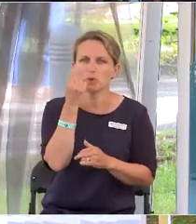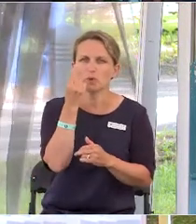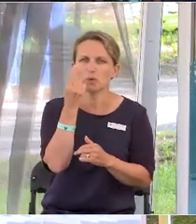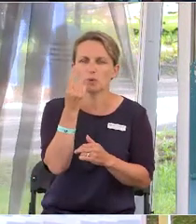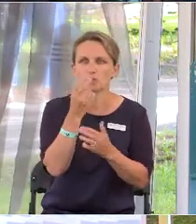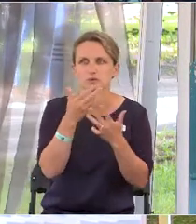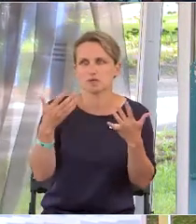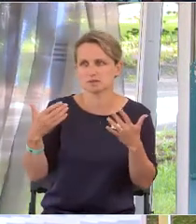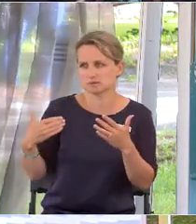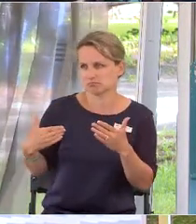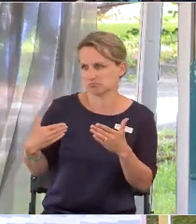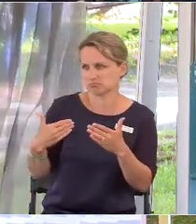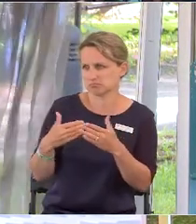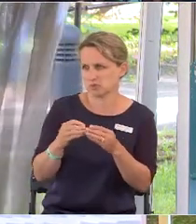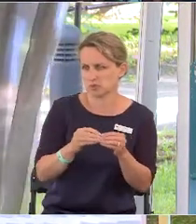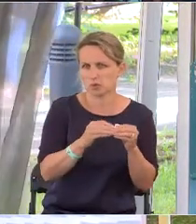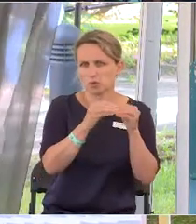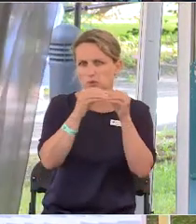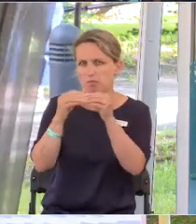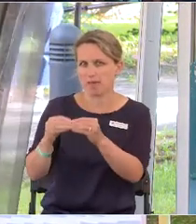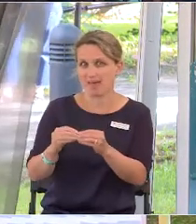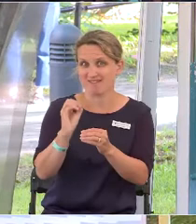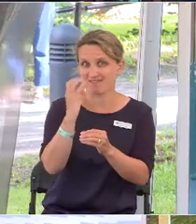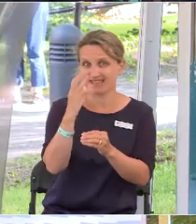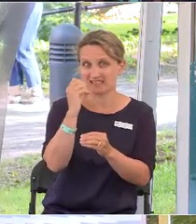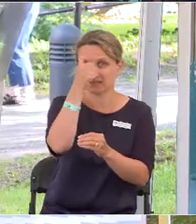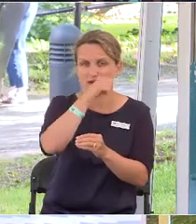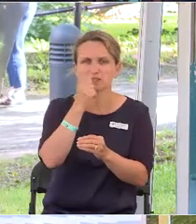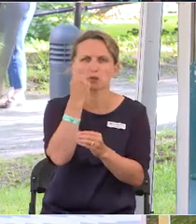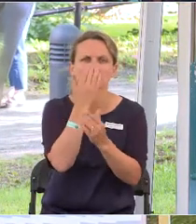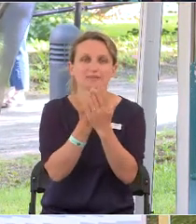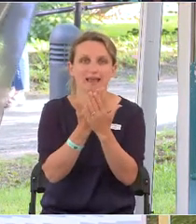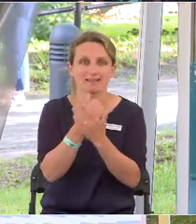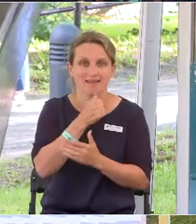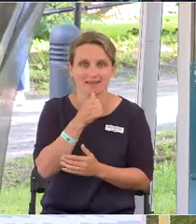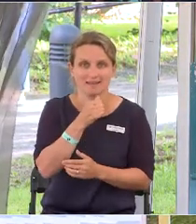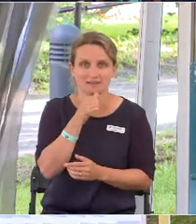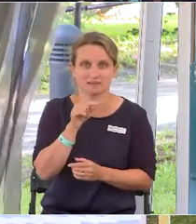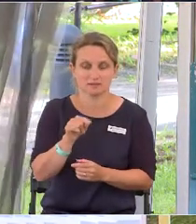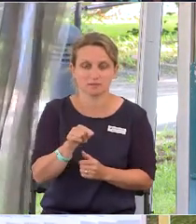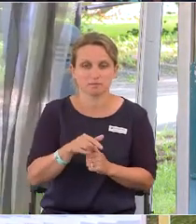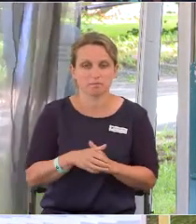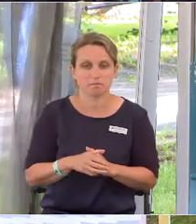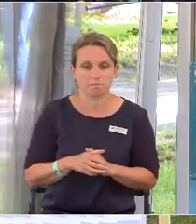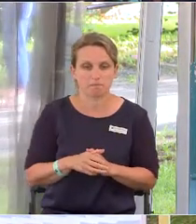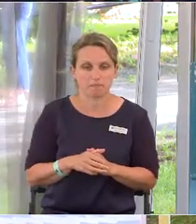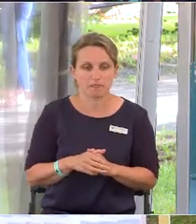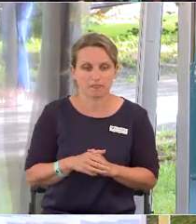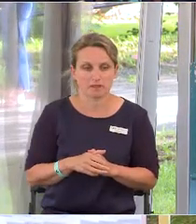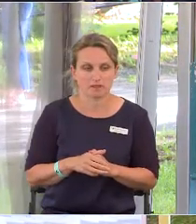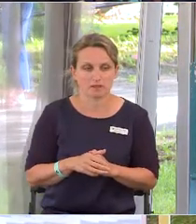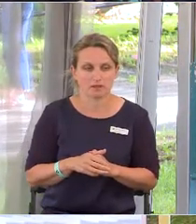I think 10, 15 years, we have at least one example in this danger where you have